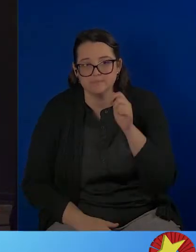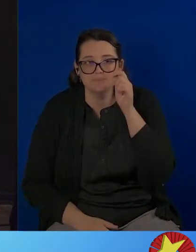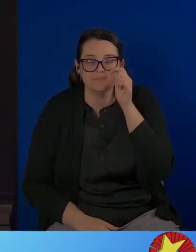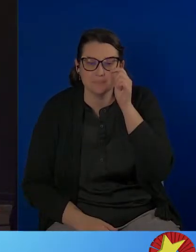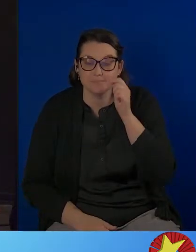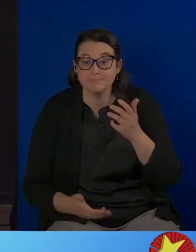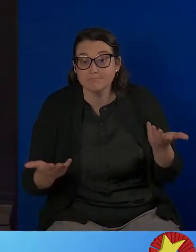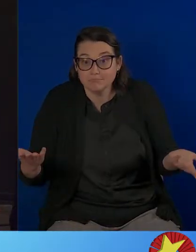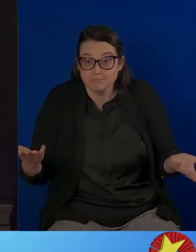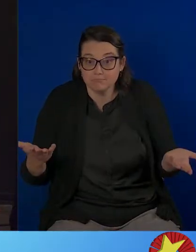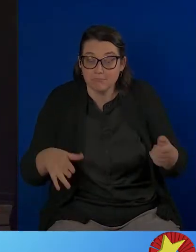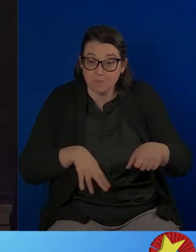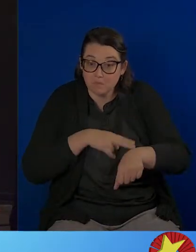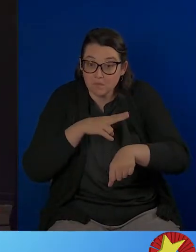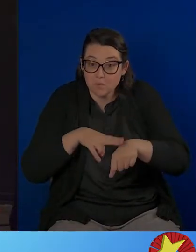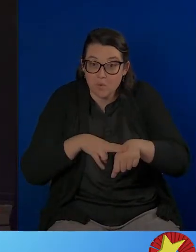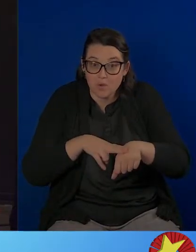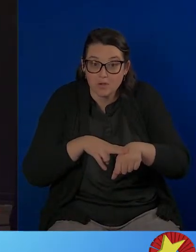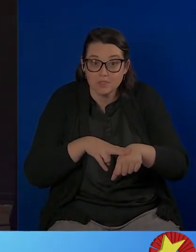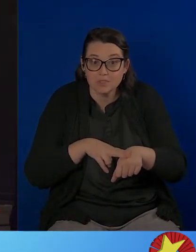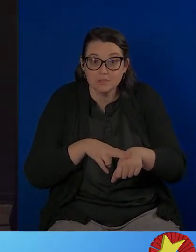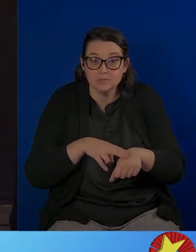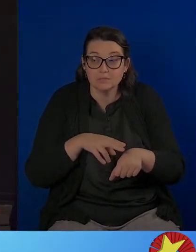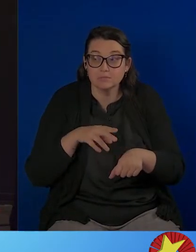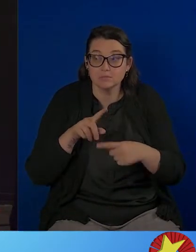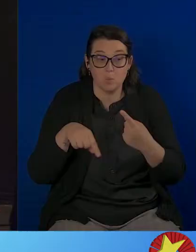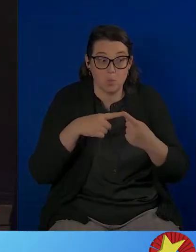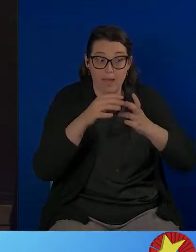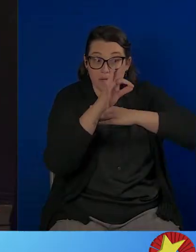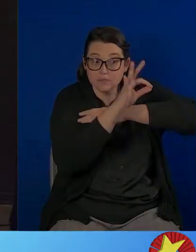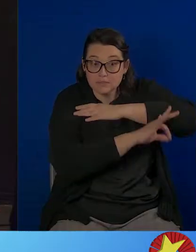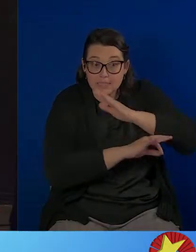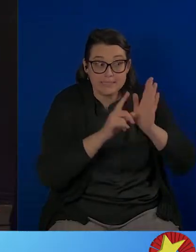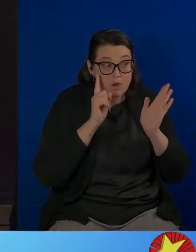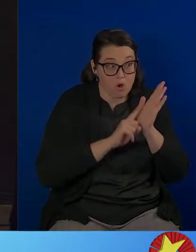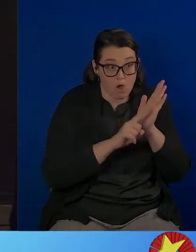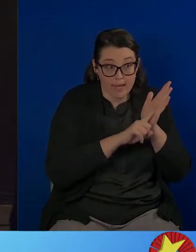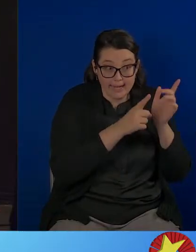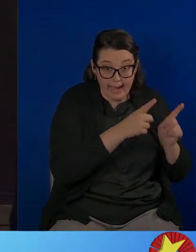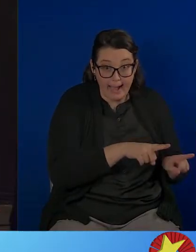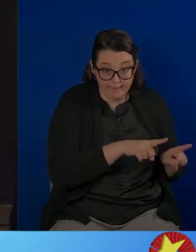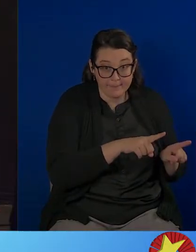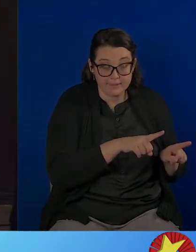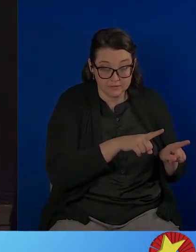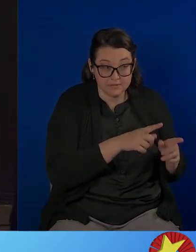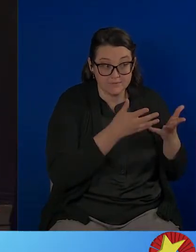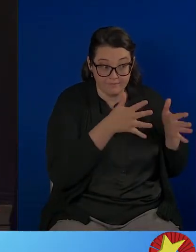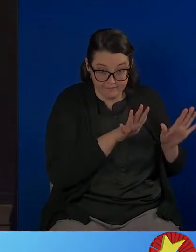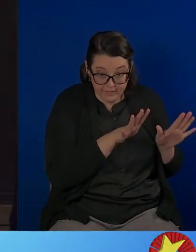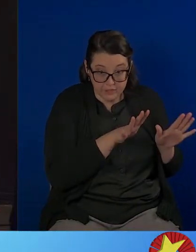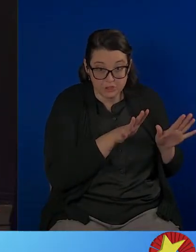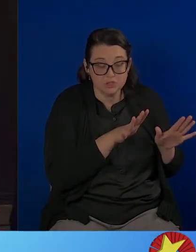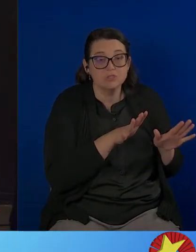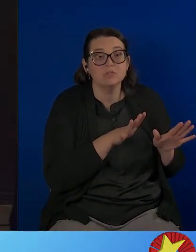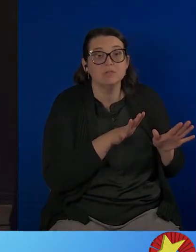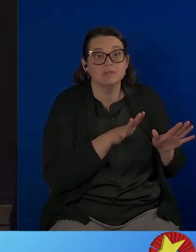So, of course, when you have a sunset audit, you will then have a